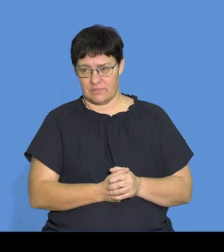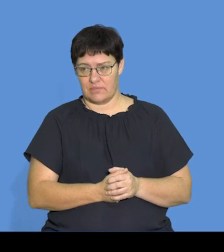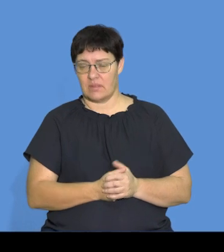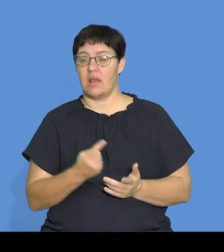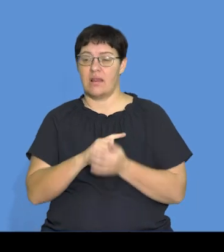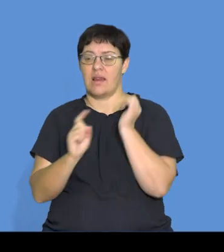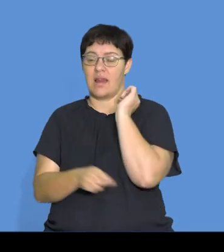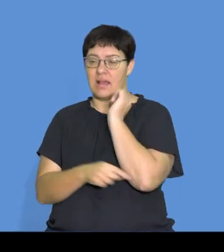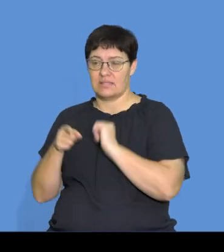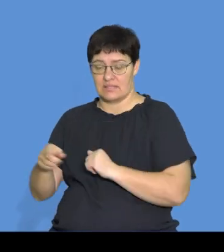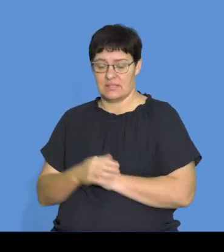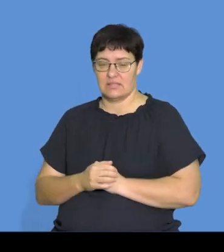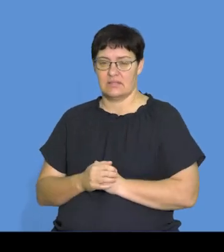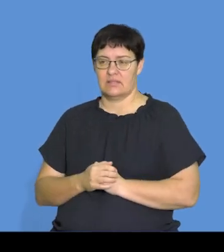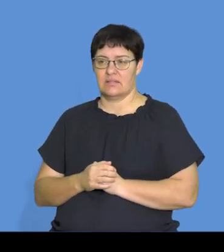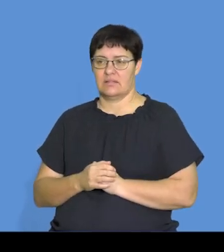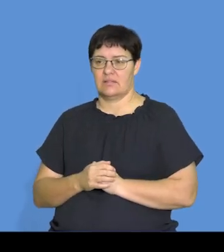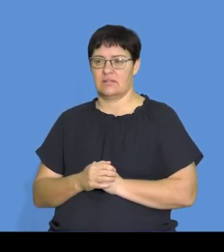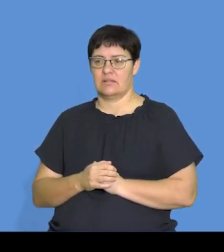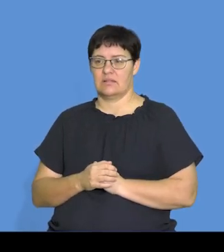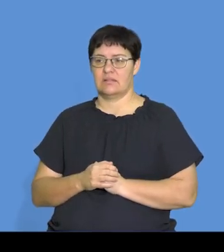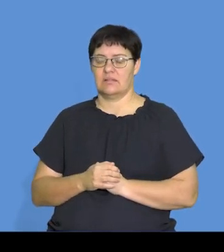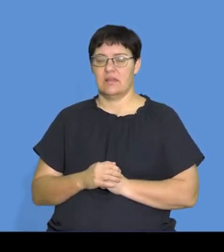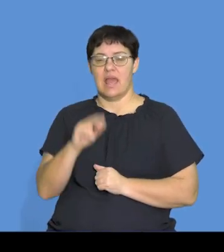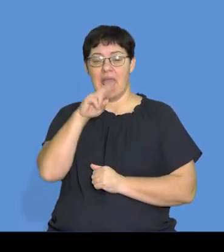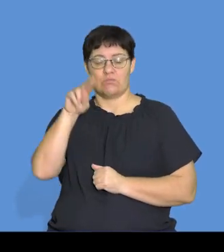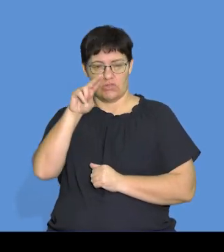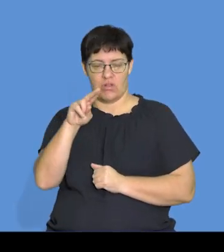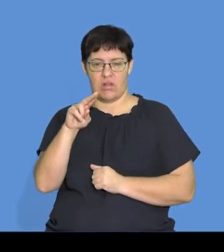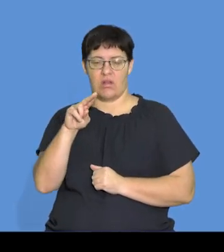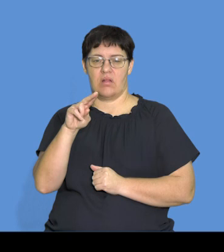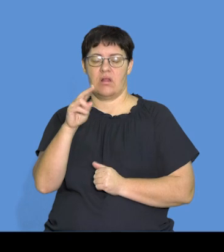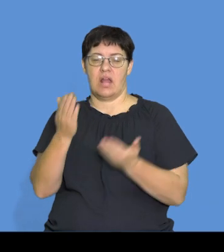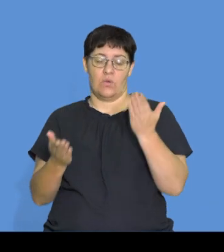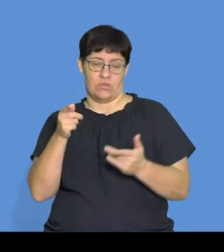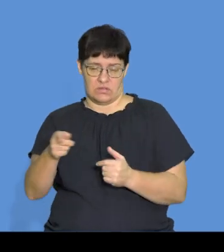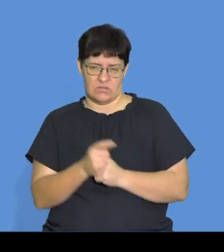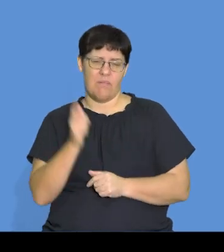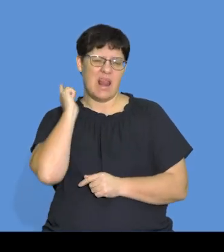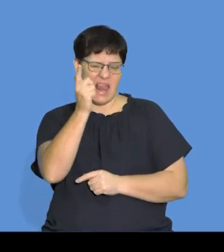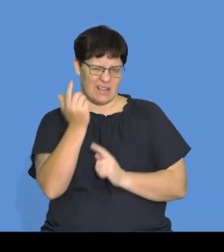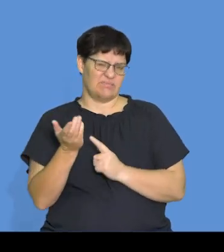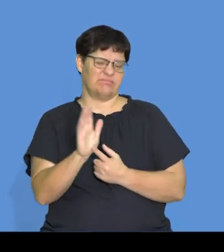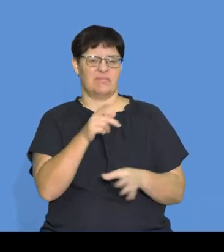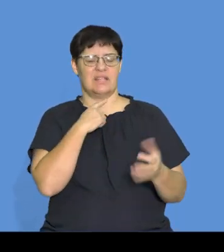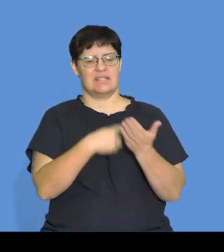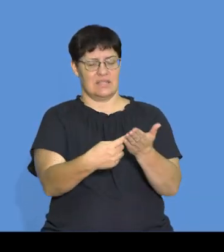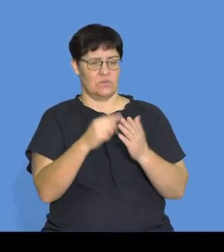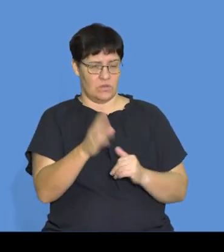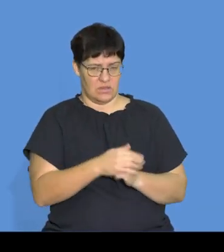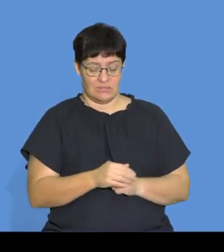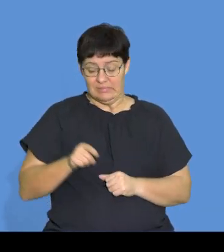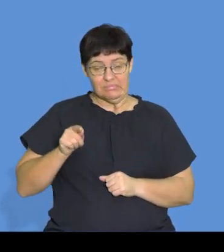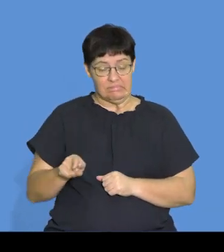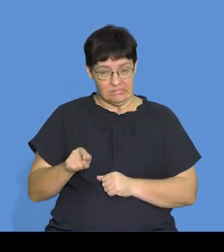lastly, the exponential equation, the literal, we'll talk about it at a later stage. The exponential equation will